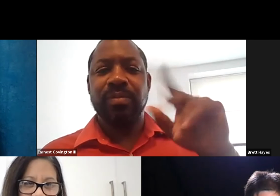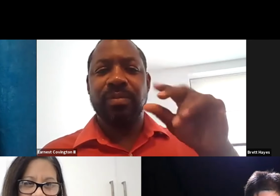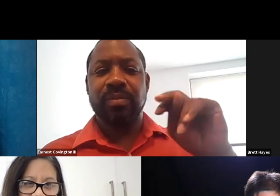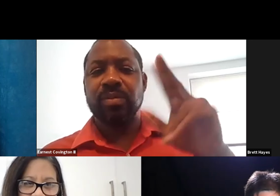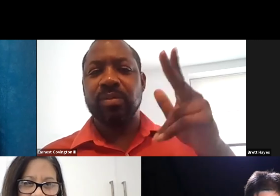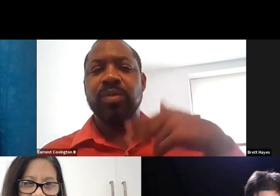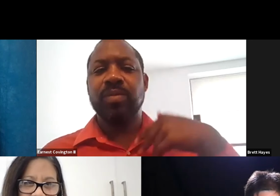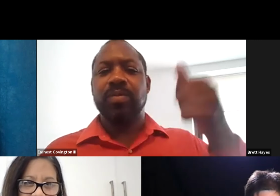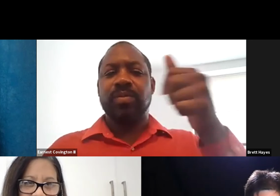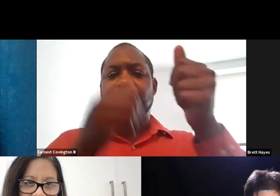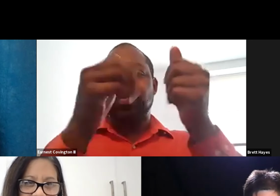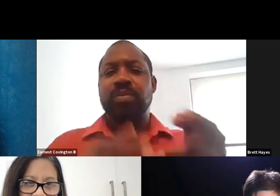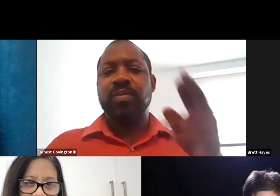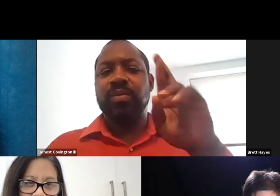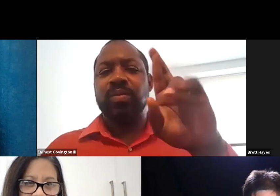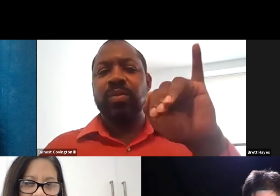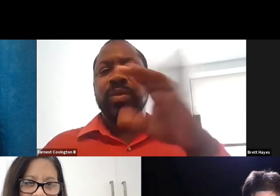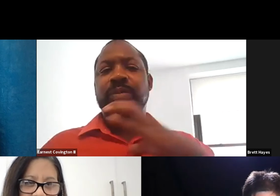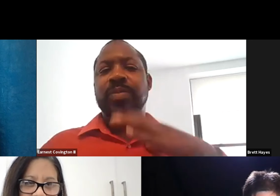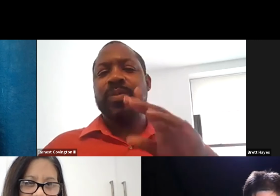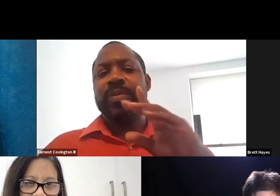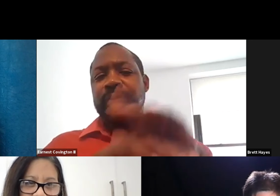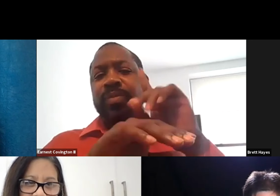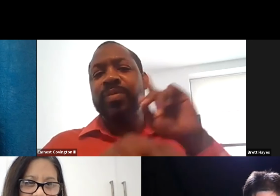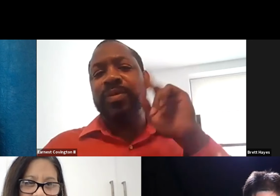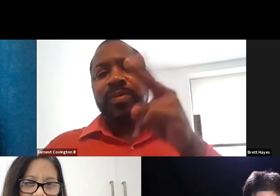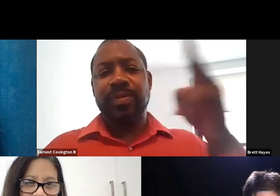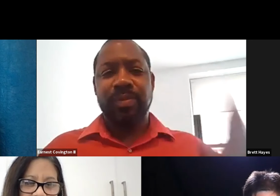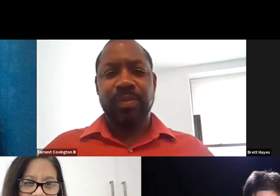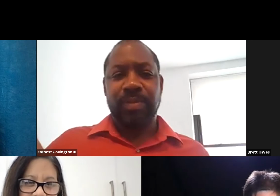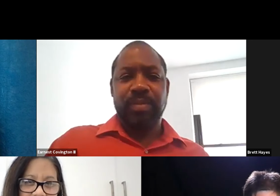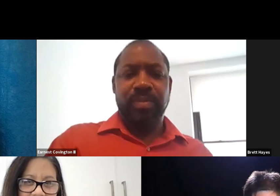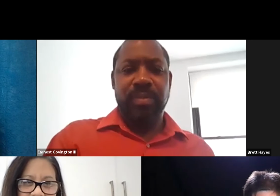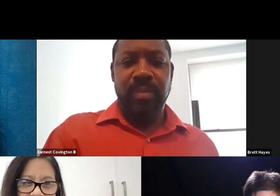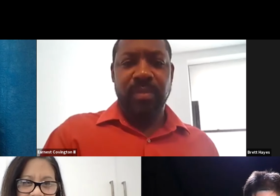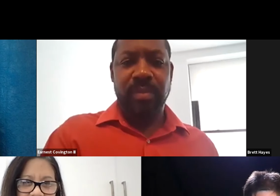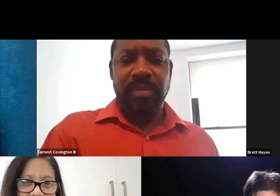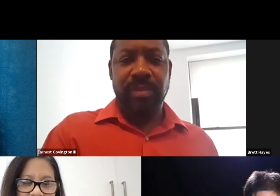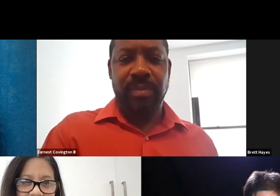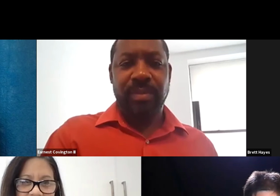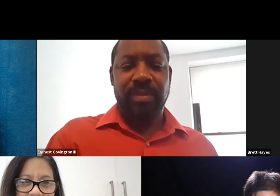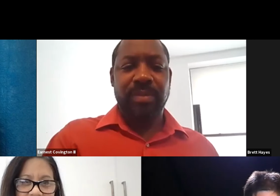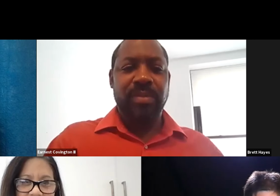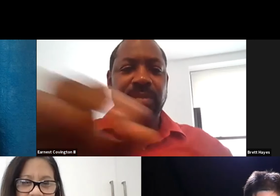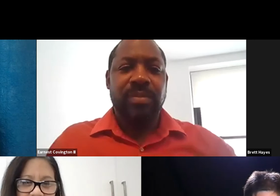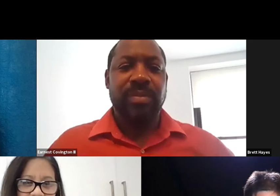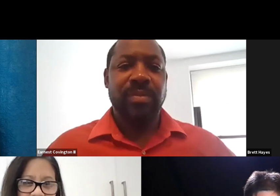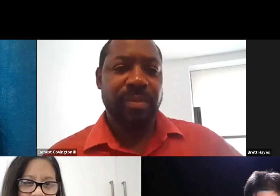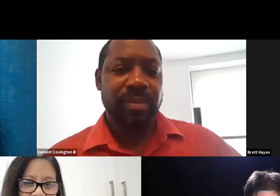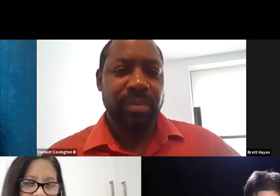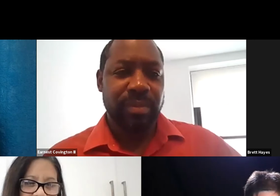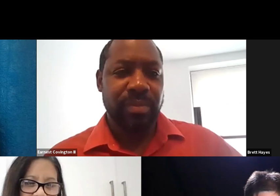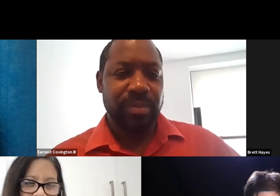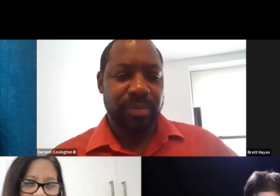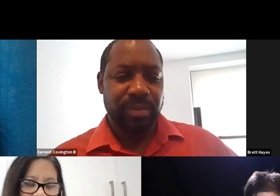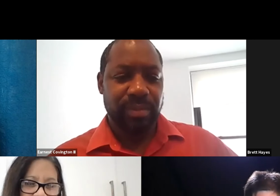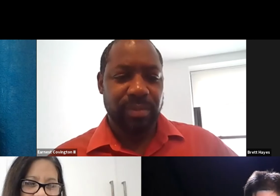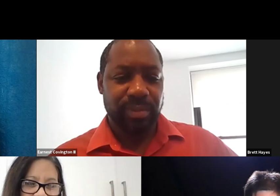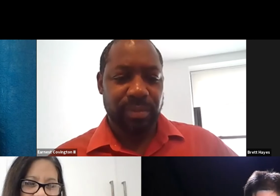Oh, I am Ernest Covington III. I'm the executive director of the Rhode Island Commission on the Deaf and hard of hearing.